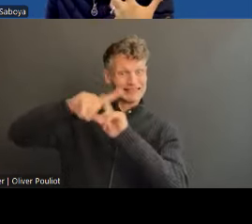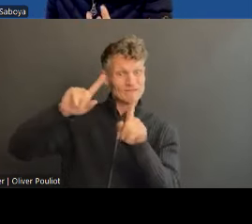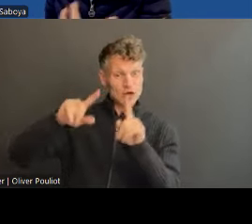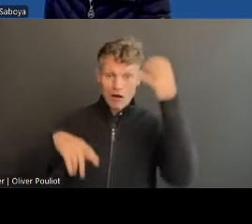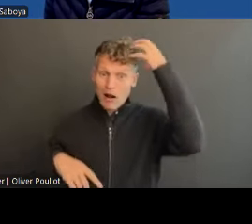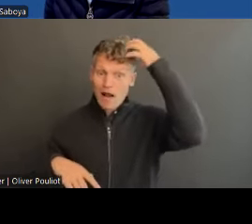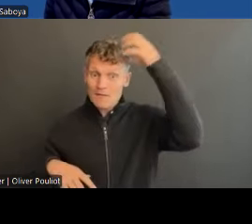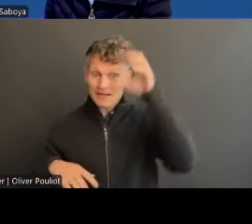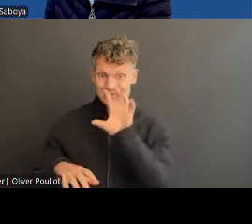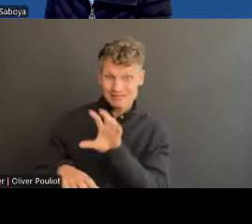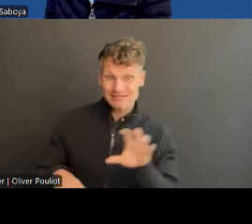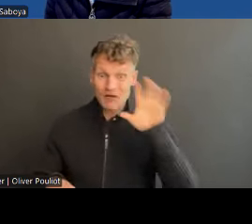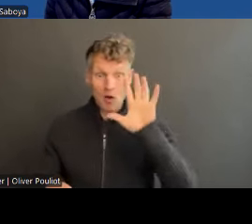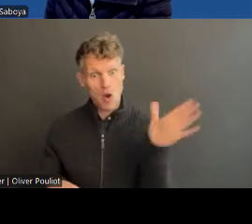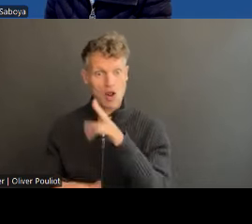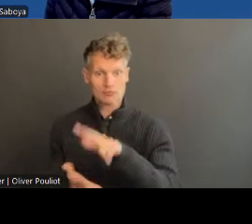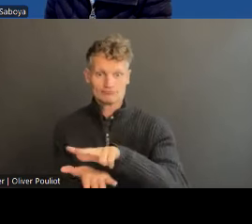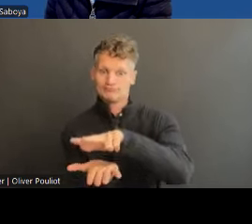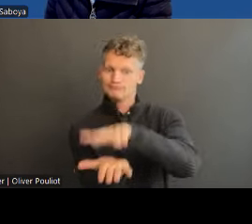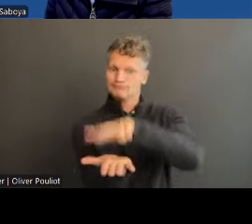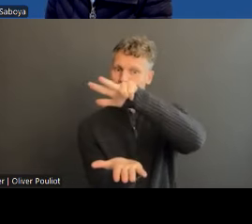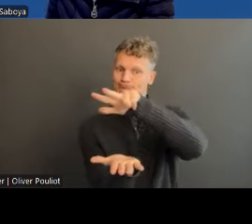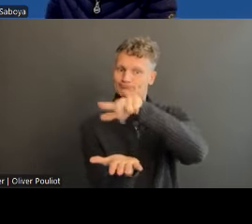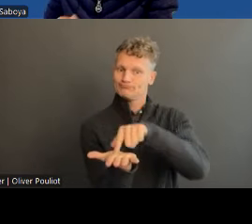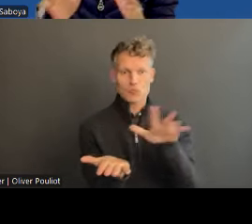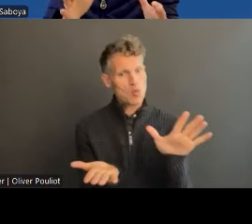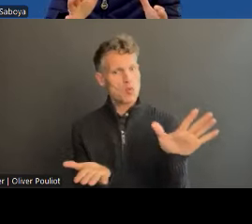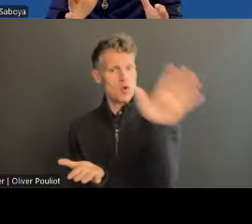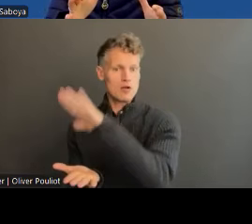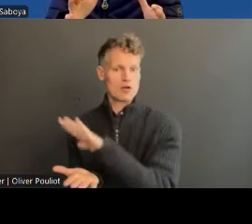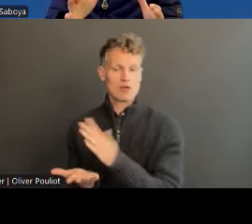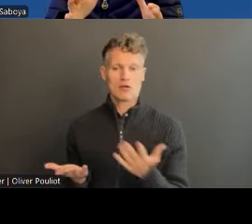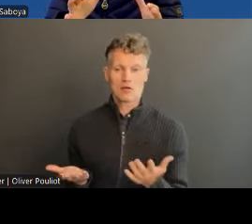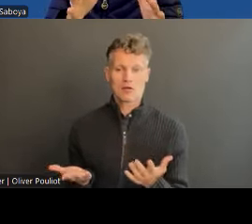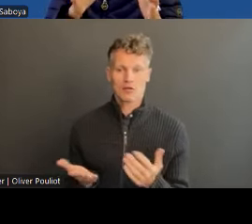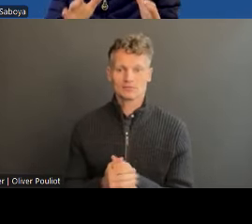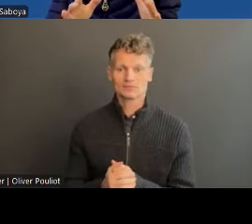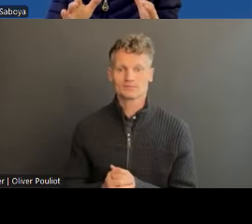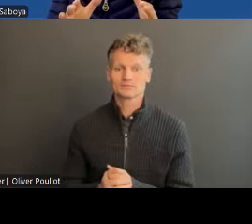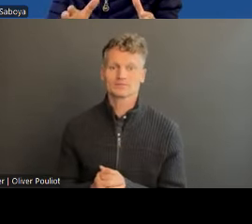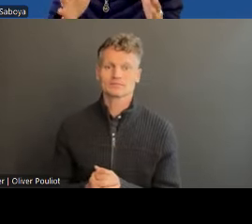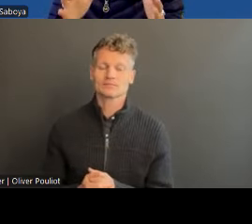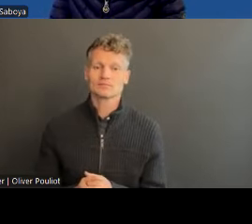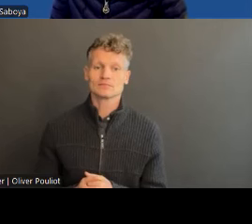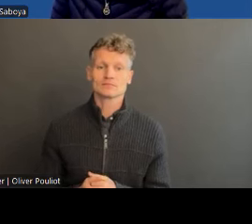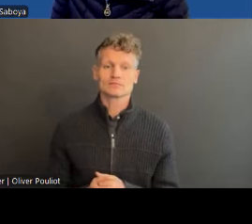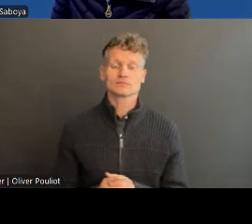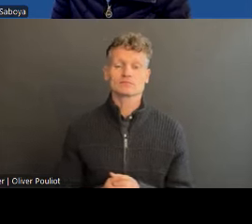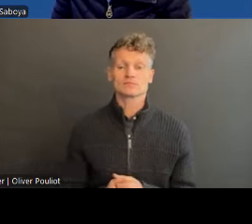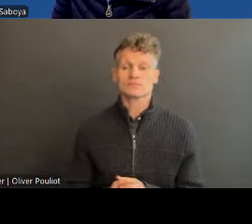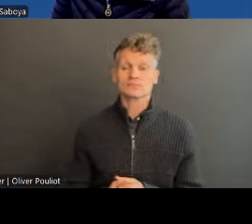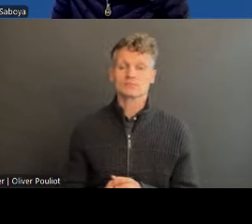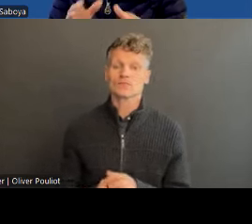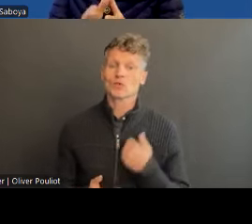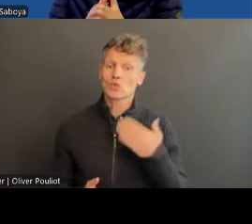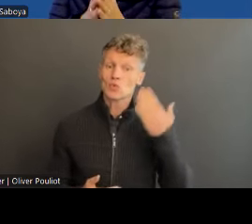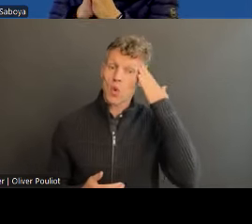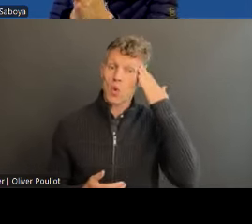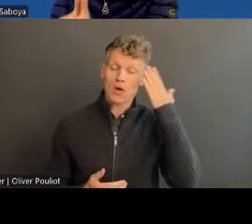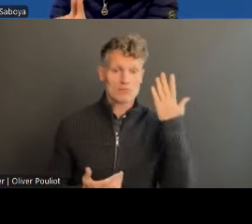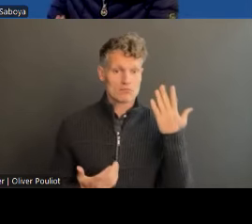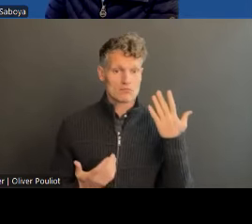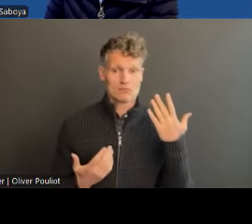main components of the elimination initiative is not only the diseases. We know that we have a very strong capacity